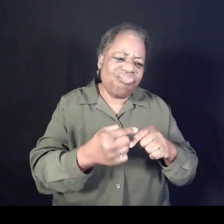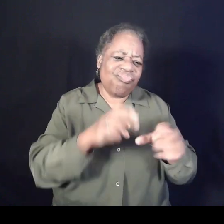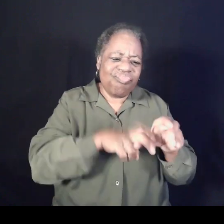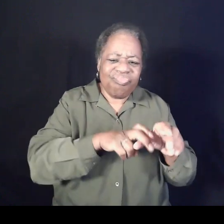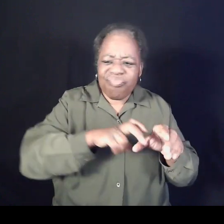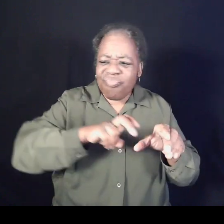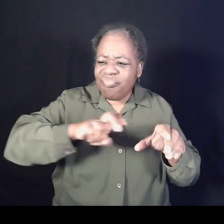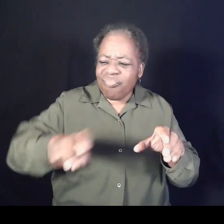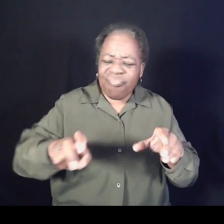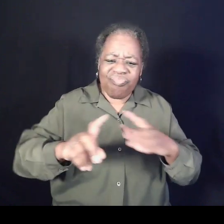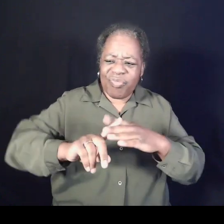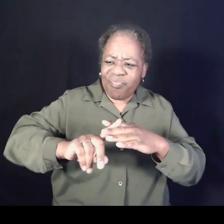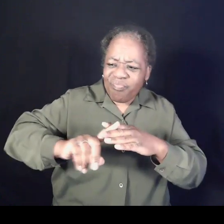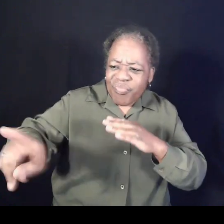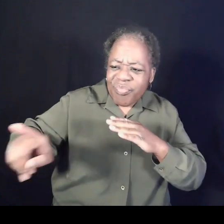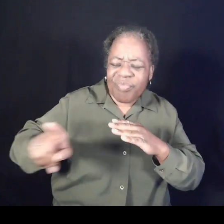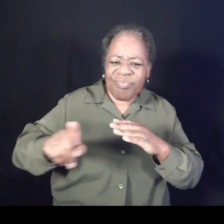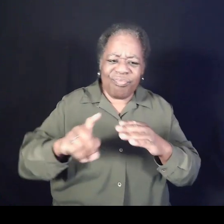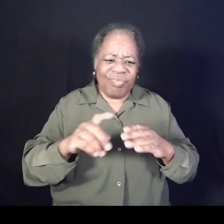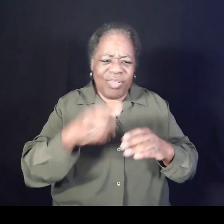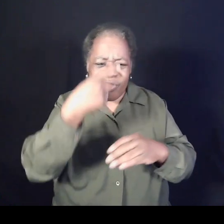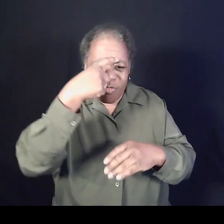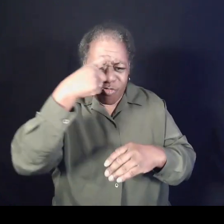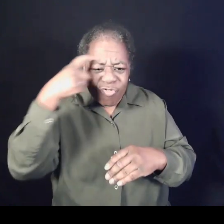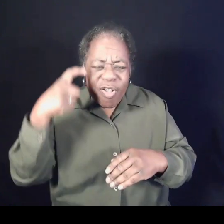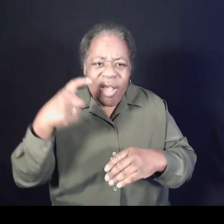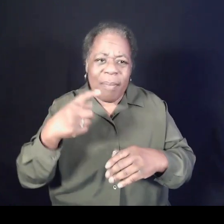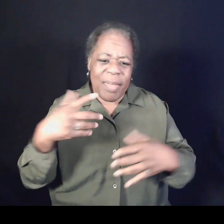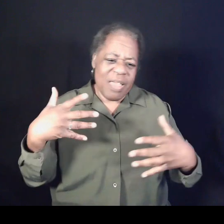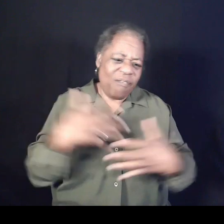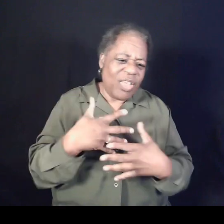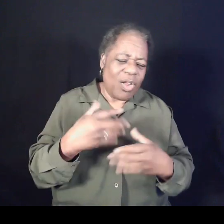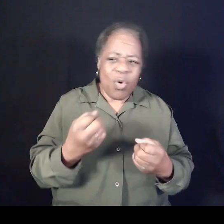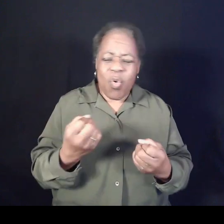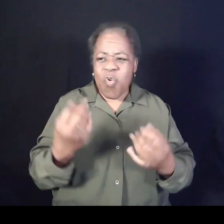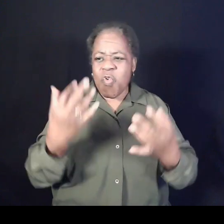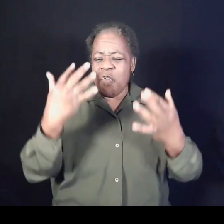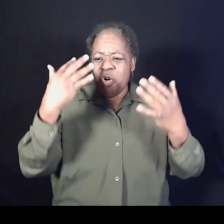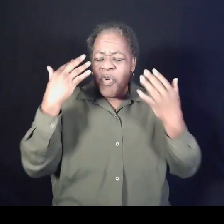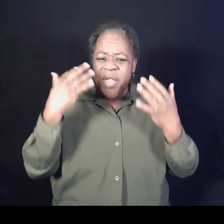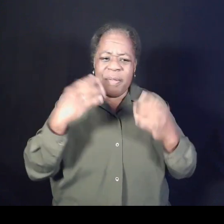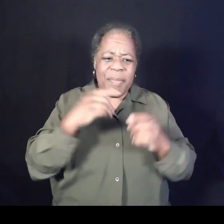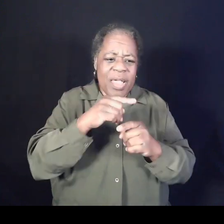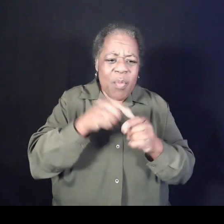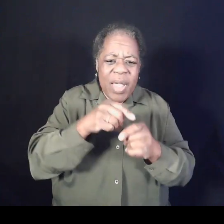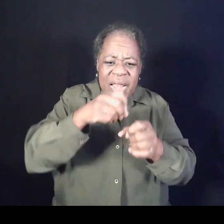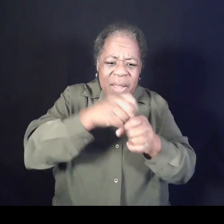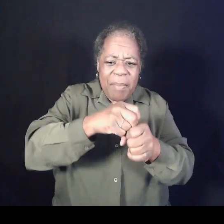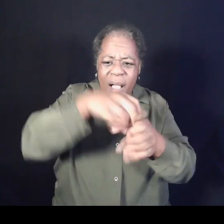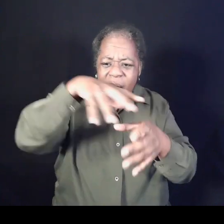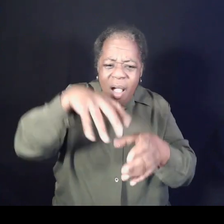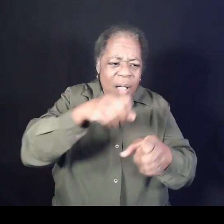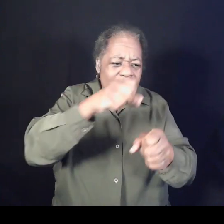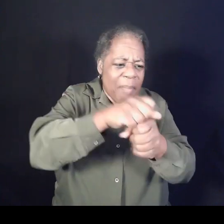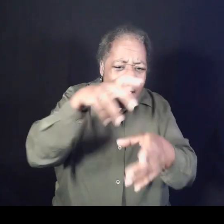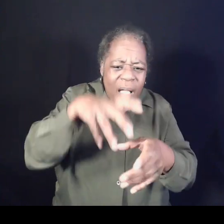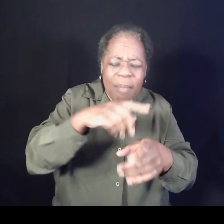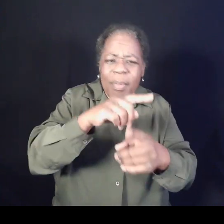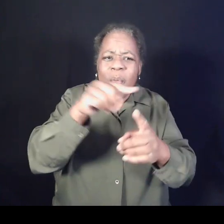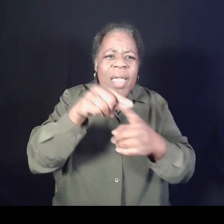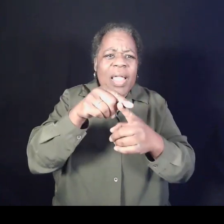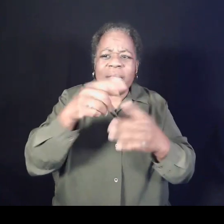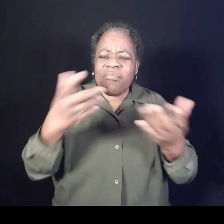trauma, and an overwhelming fear of when and where the next bomb will drop, literally and